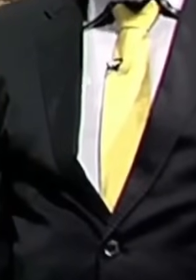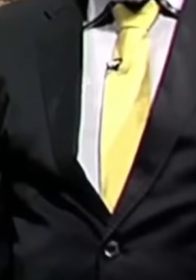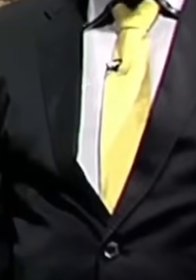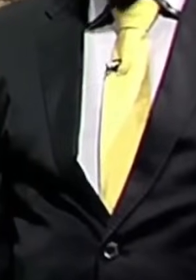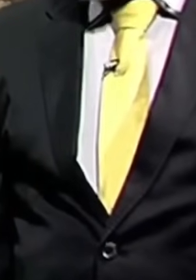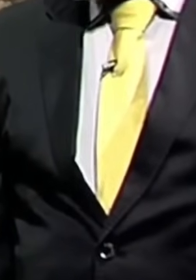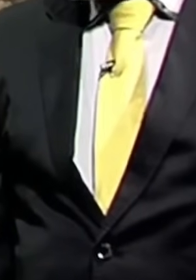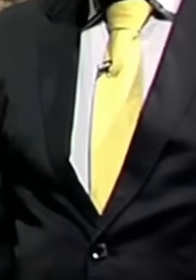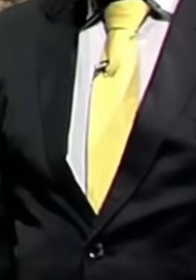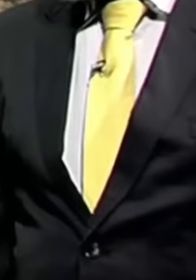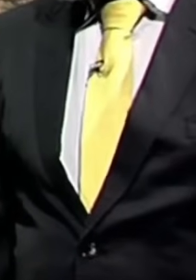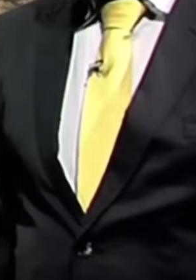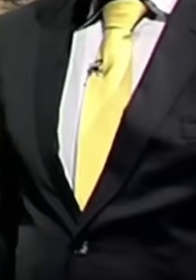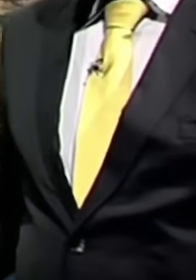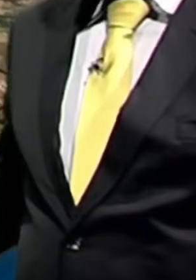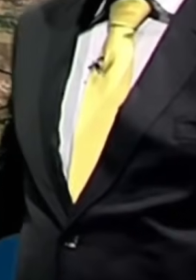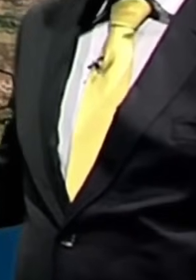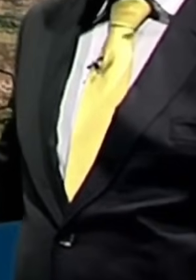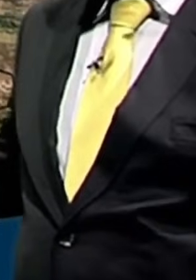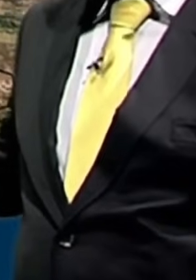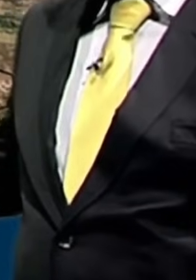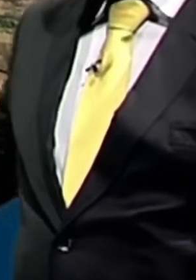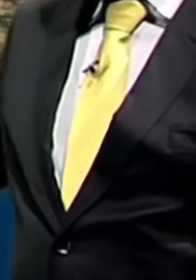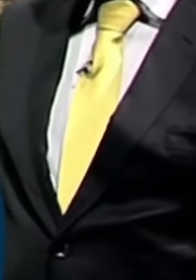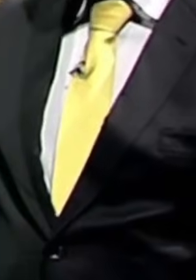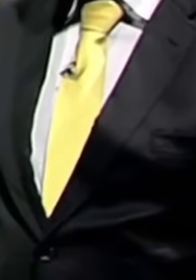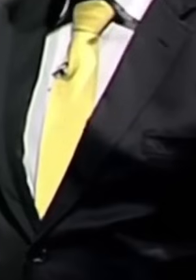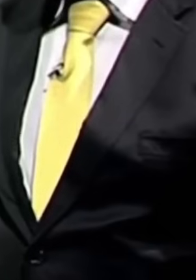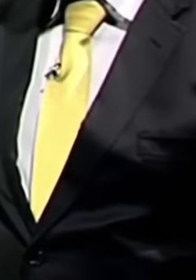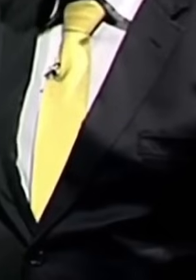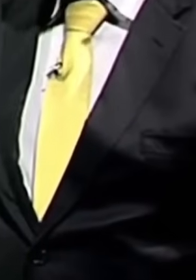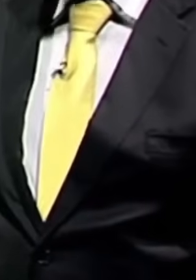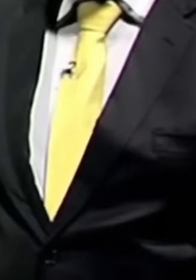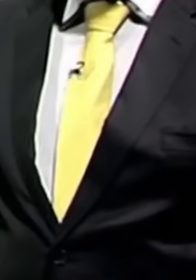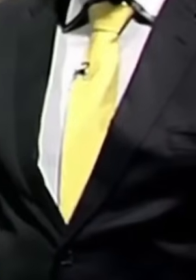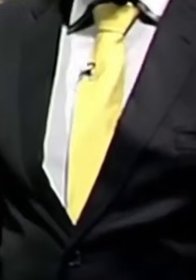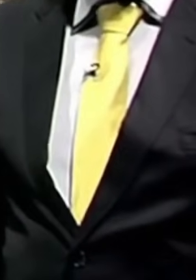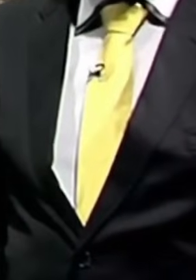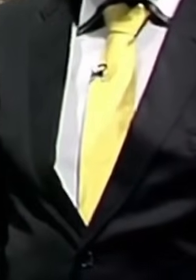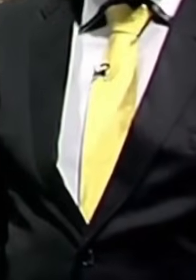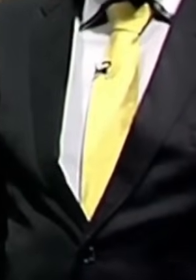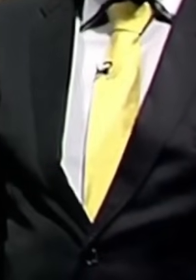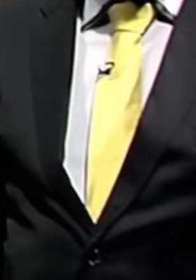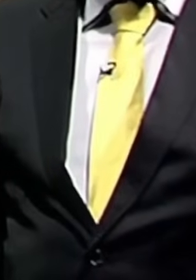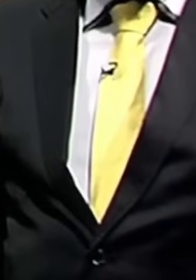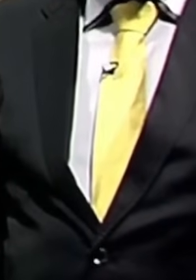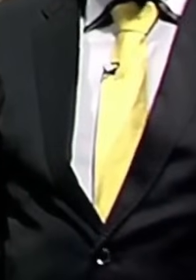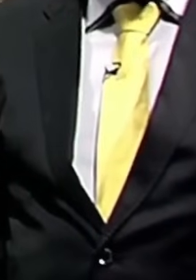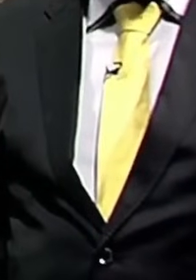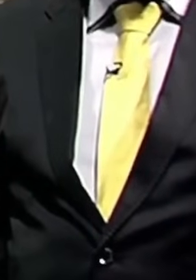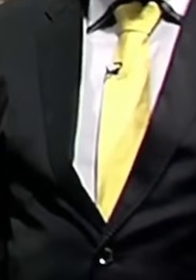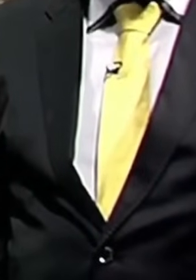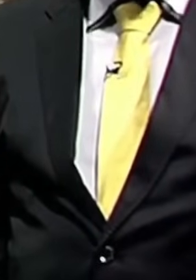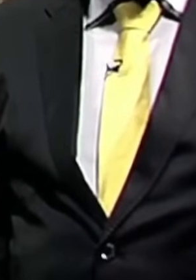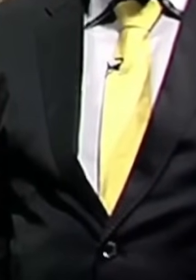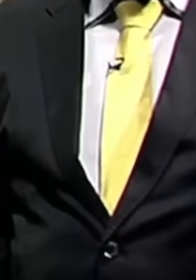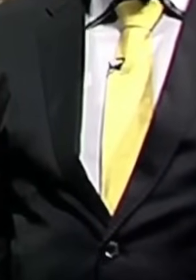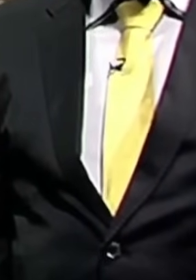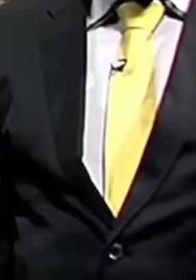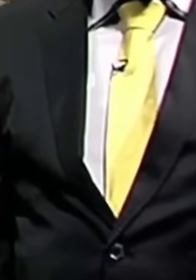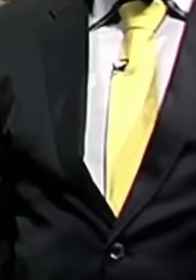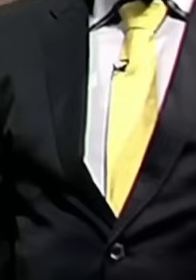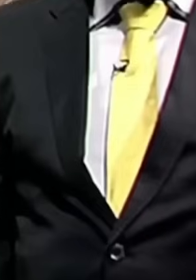maemo a tleng a batla a futhumetse haholo go tla tle o tshise di tla fitla tsa mashwabile metsomhlano ka mana ka Lensburg mashwabile metsomene ka mana ka Worcester